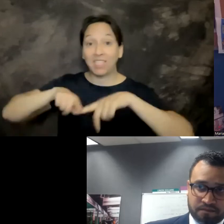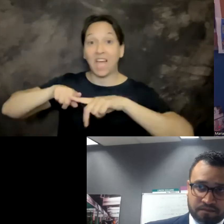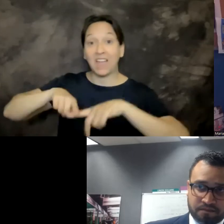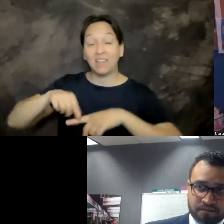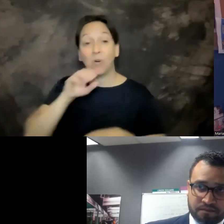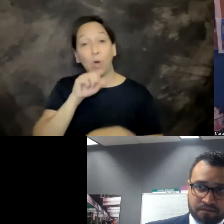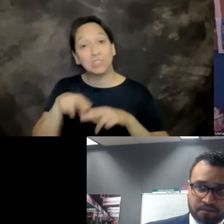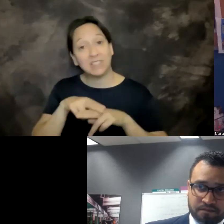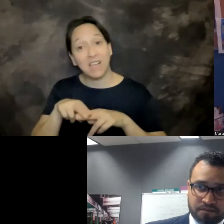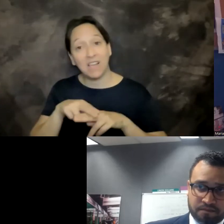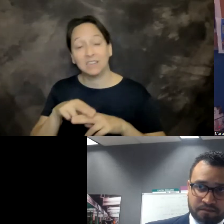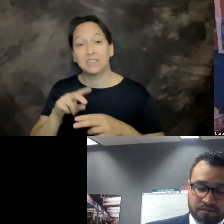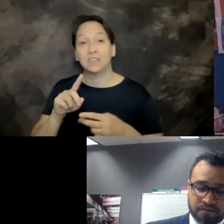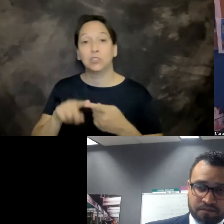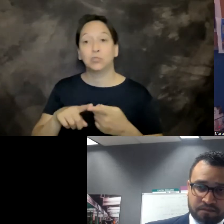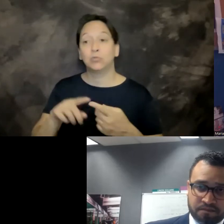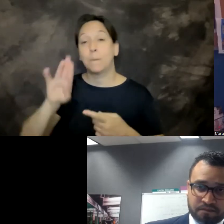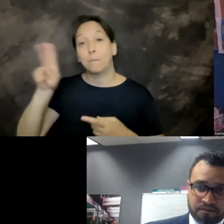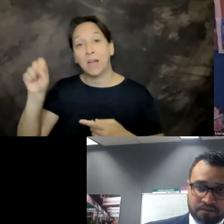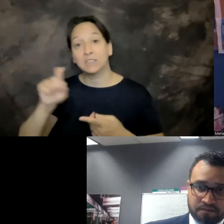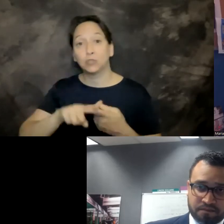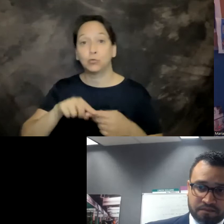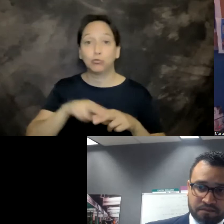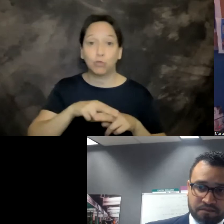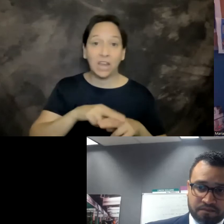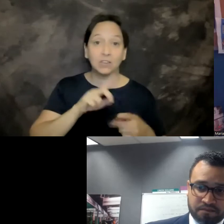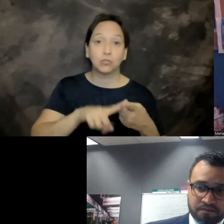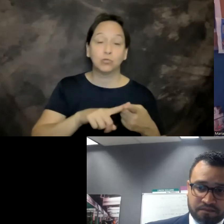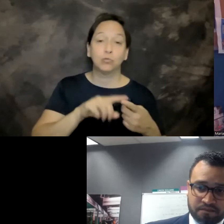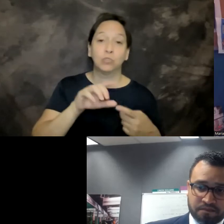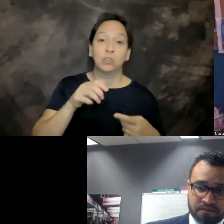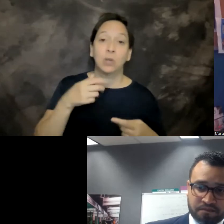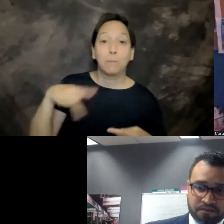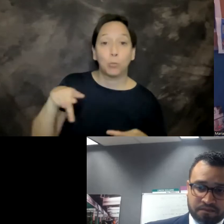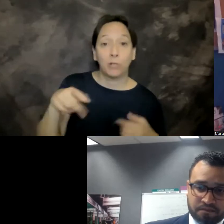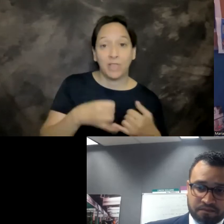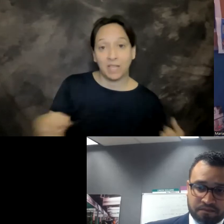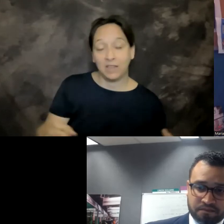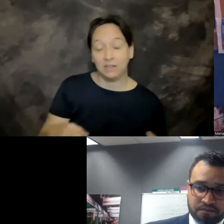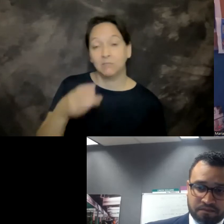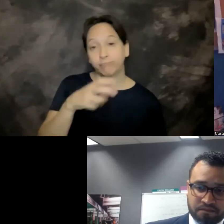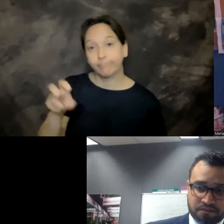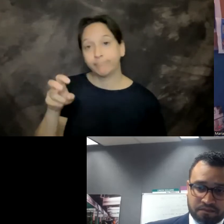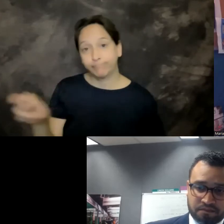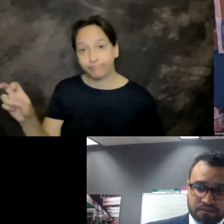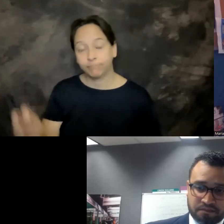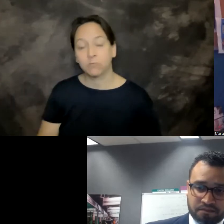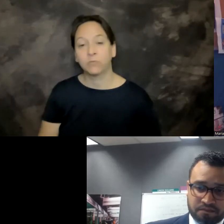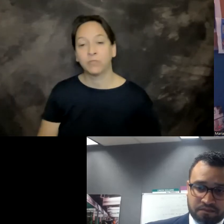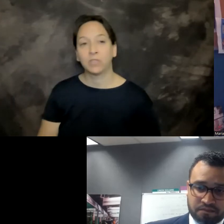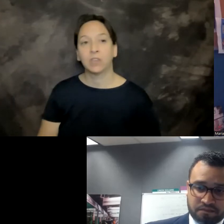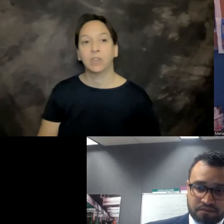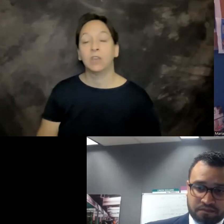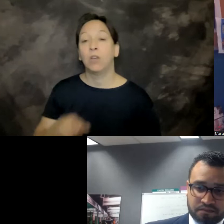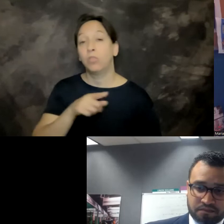that transition from bus to train to commuter rail. That is those rides are